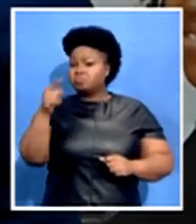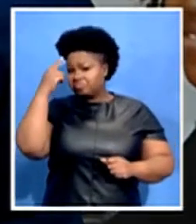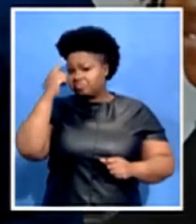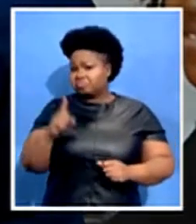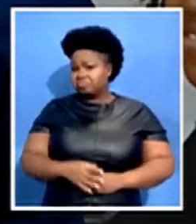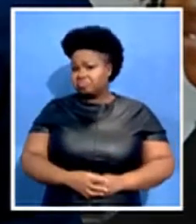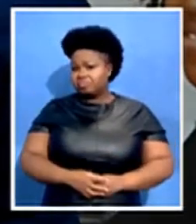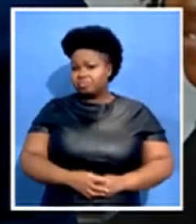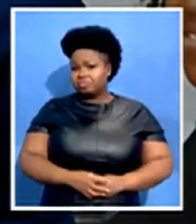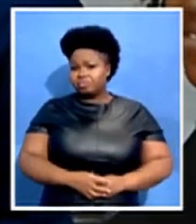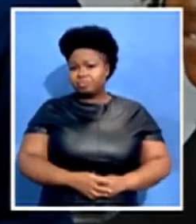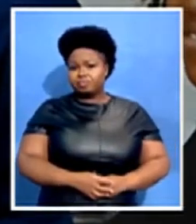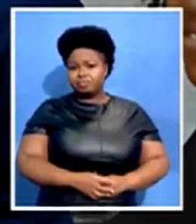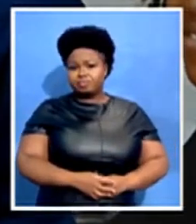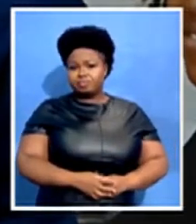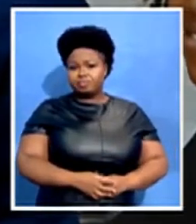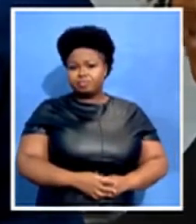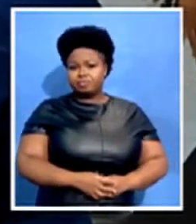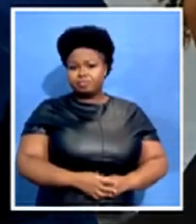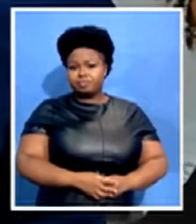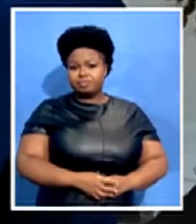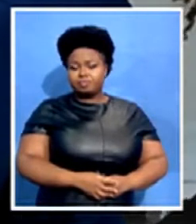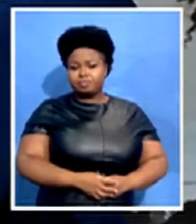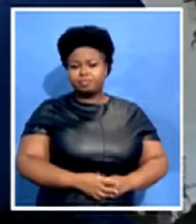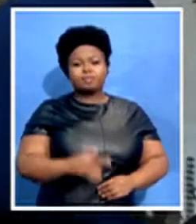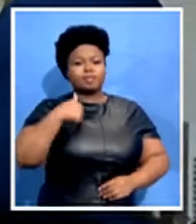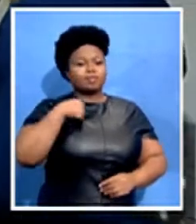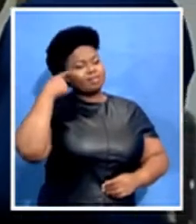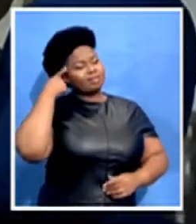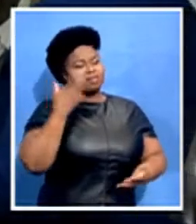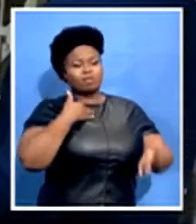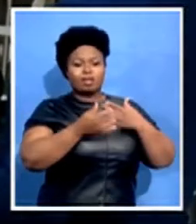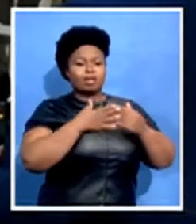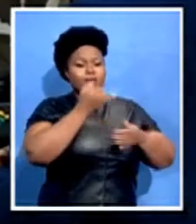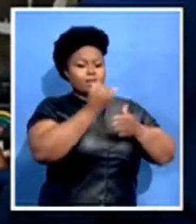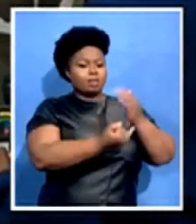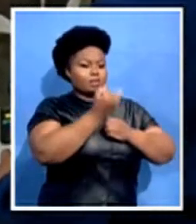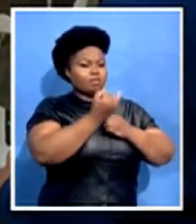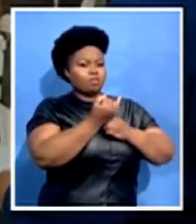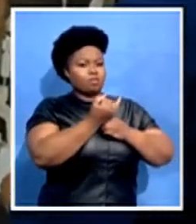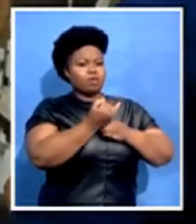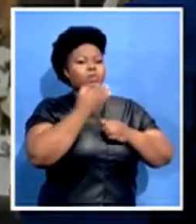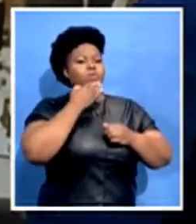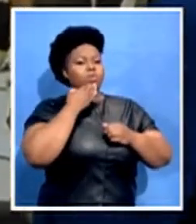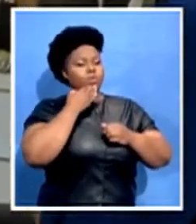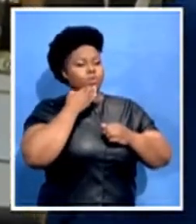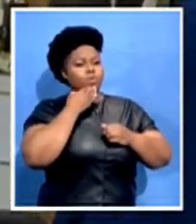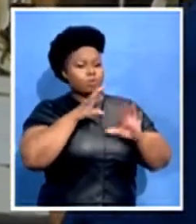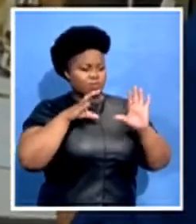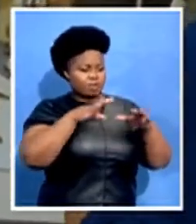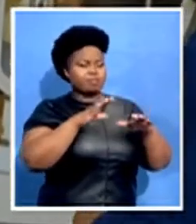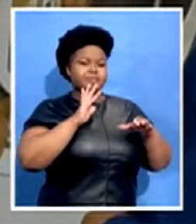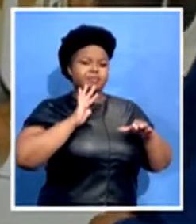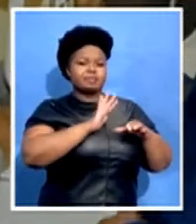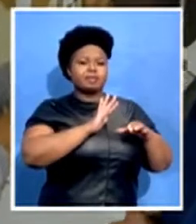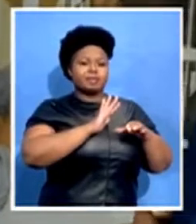is any individual that carries the weight and the influence that can be